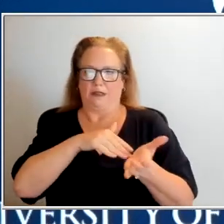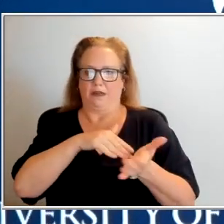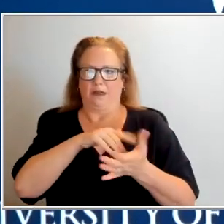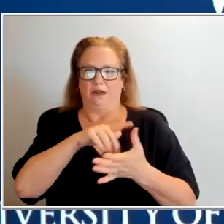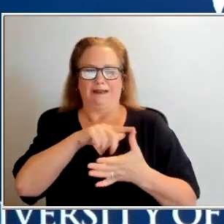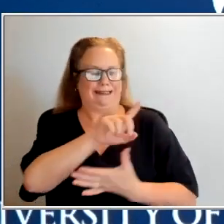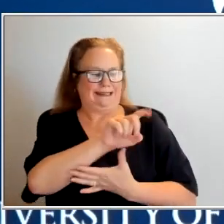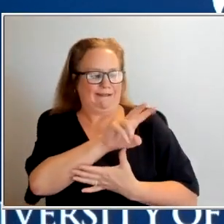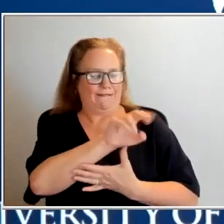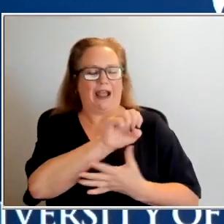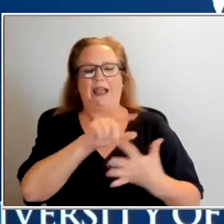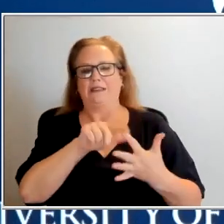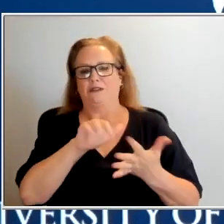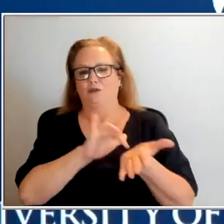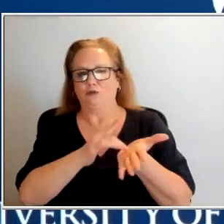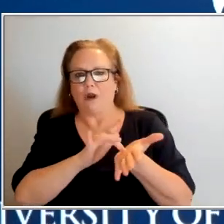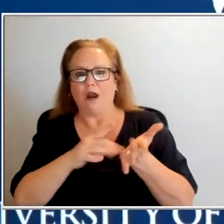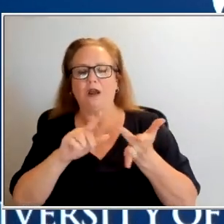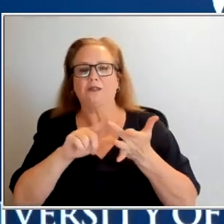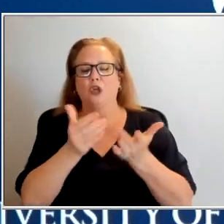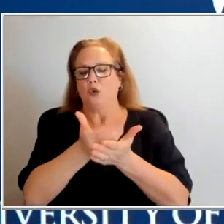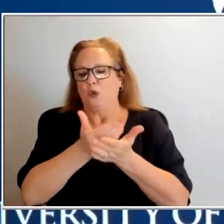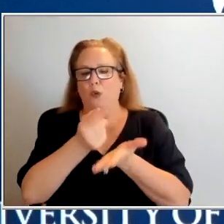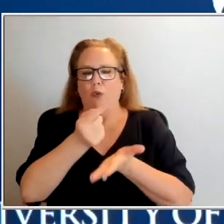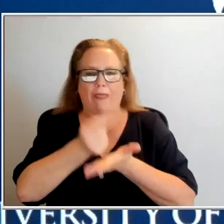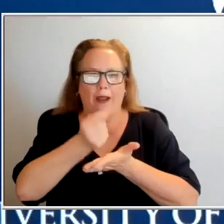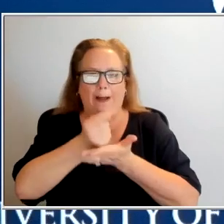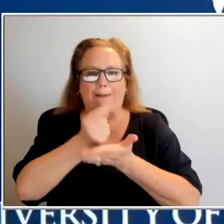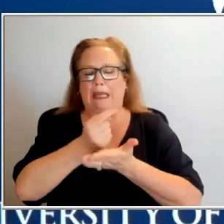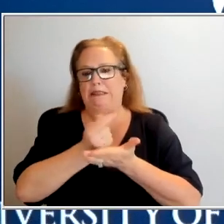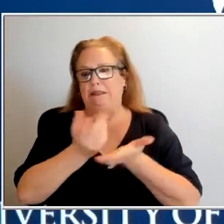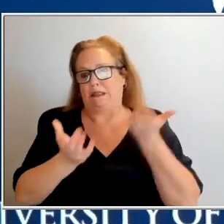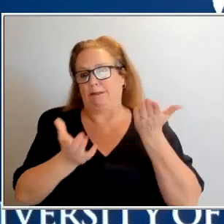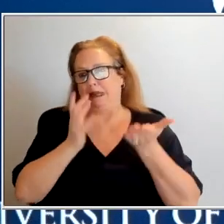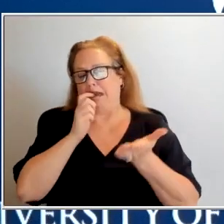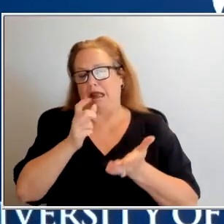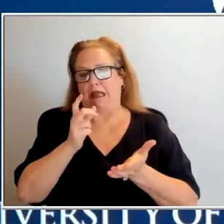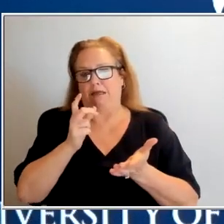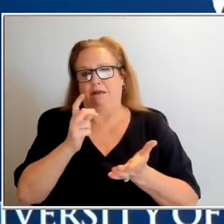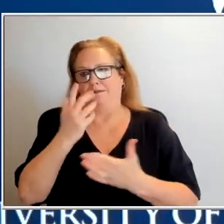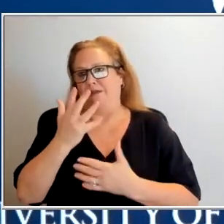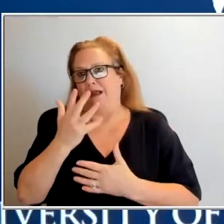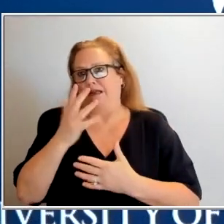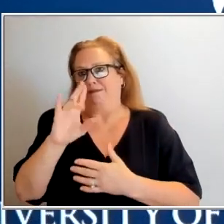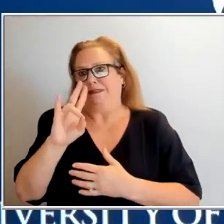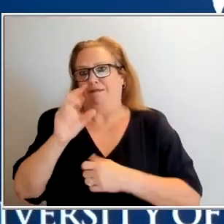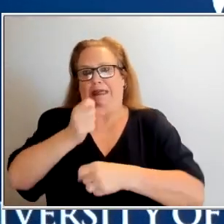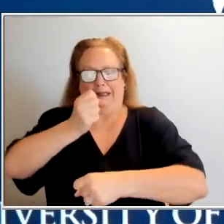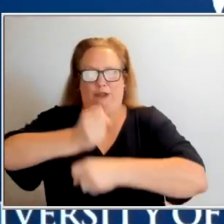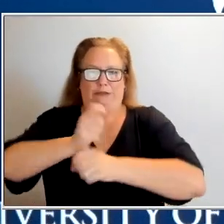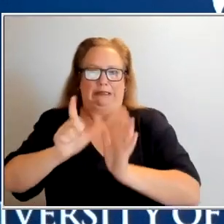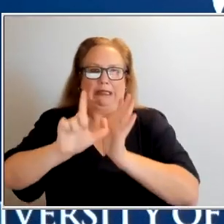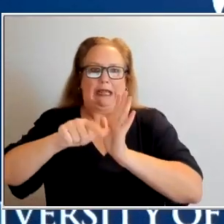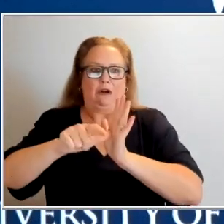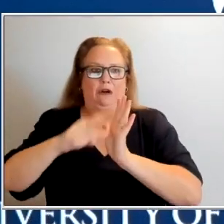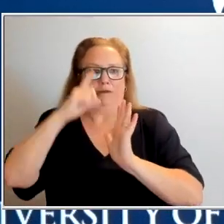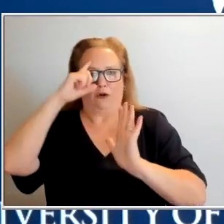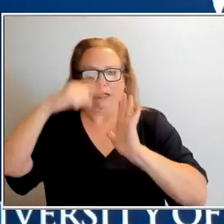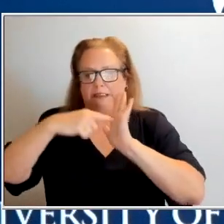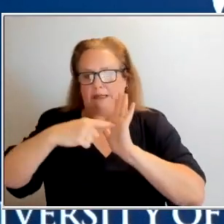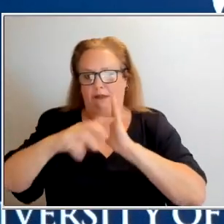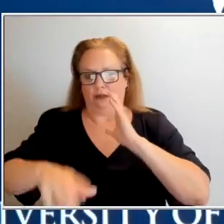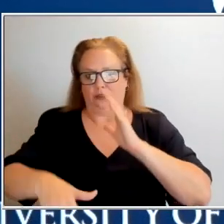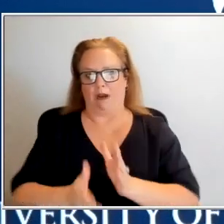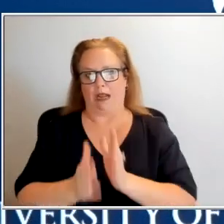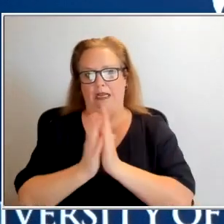to drugs and new therapies that may not come to use for 5-7 years. So to give an example, as you asked,